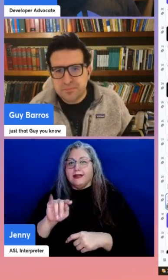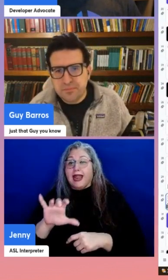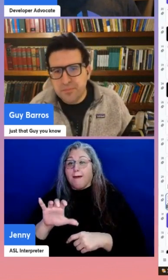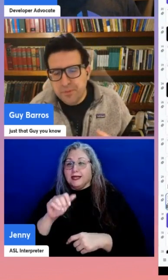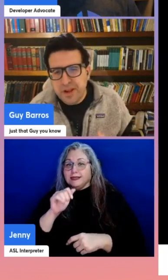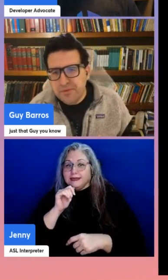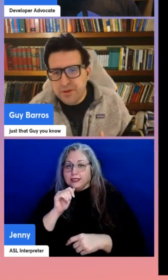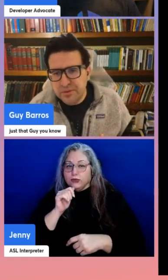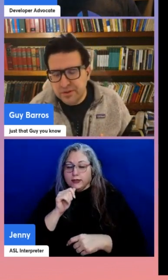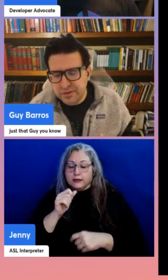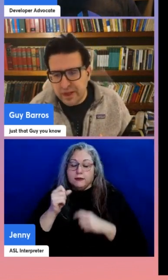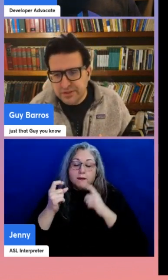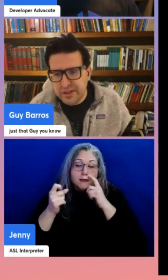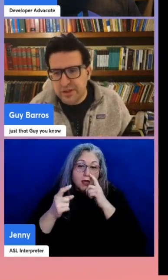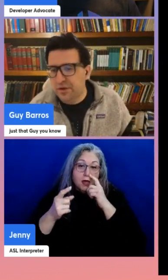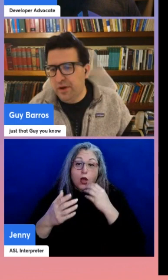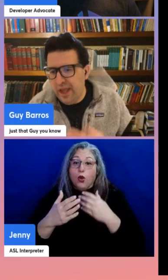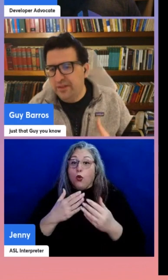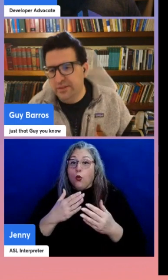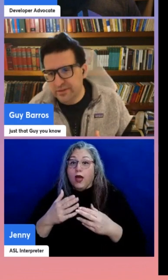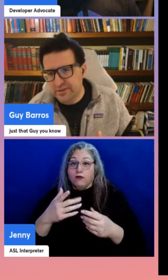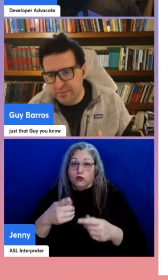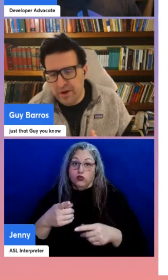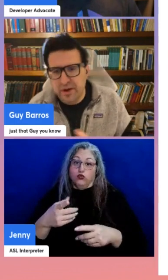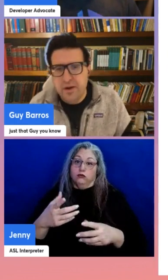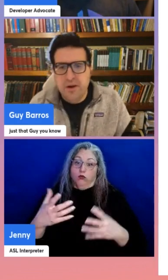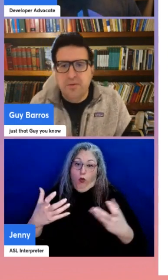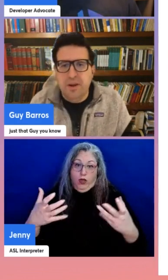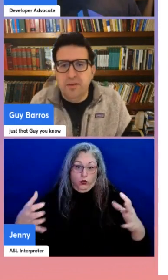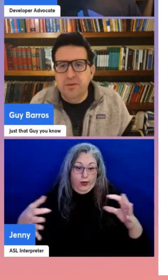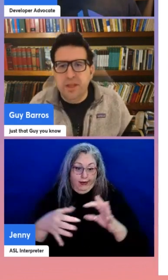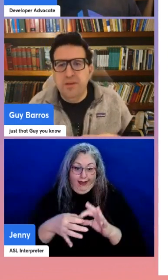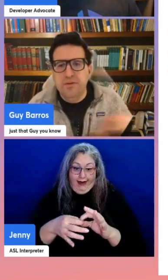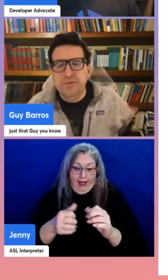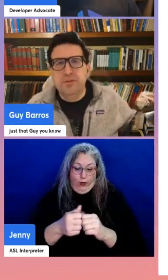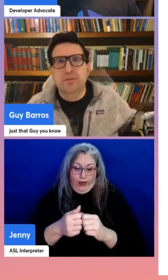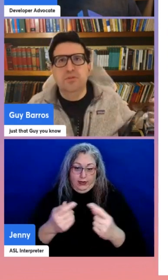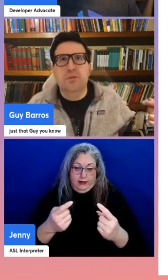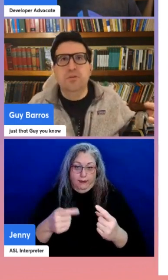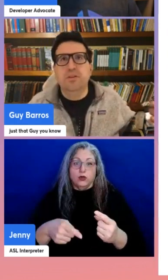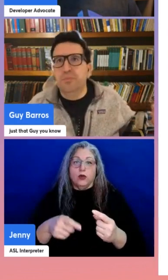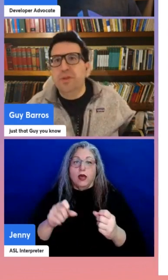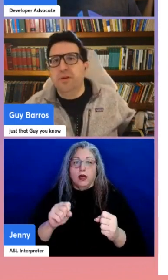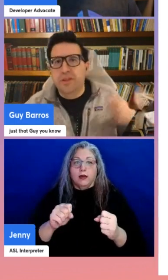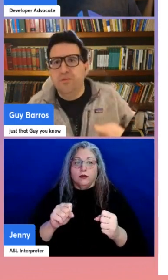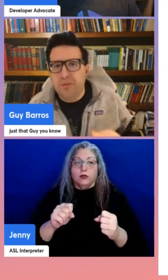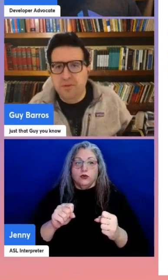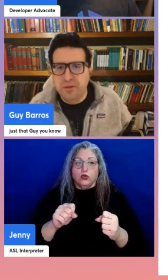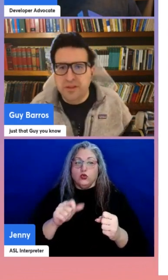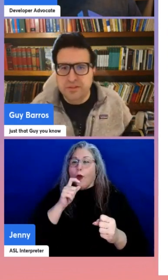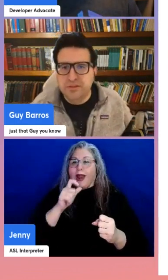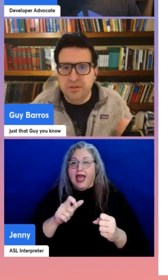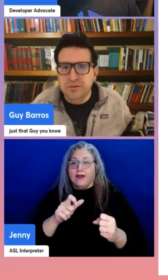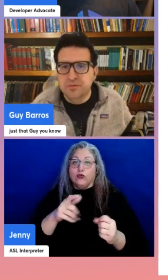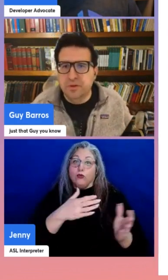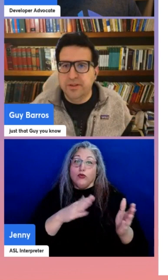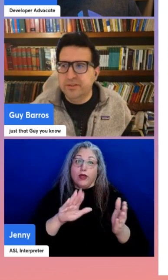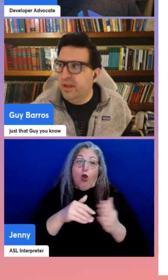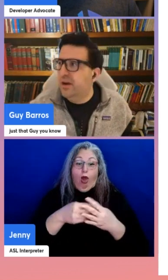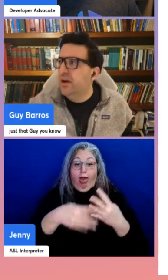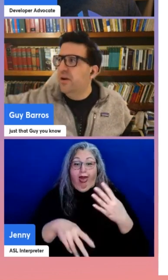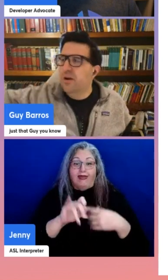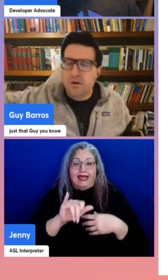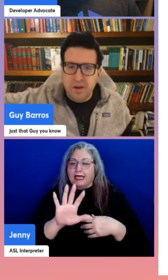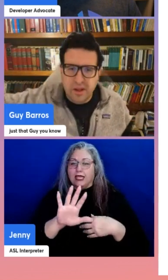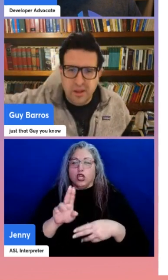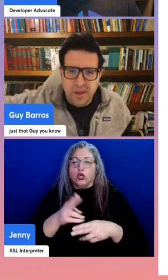So whenever you want to actually connect somewhere, right, you don't need to bring your keys with you. You can just use what